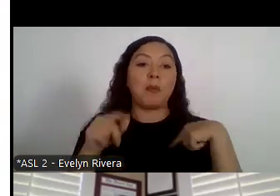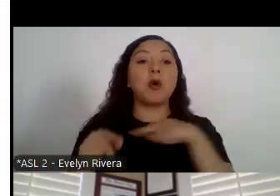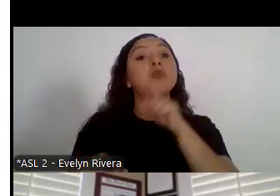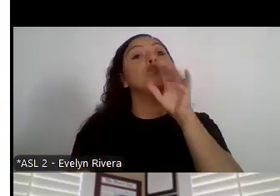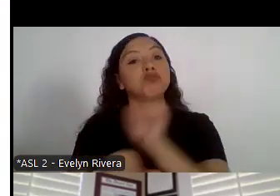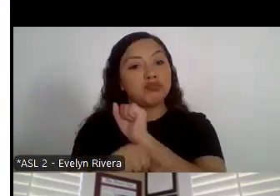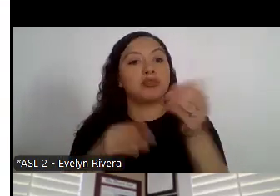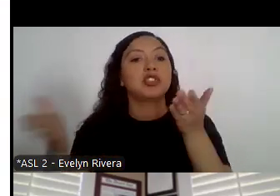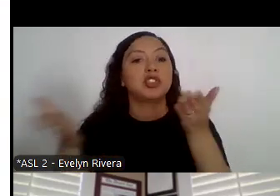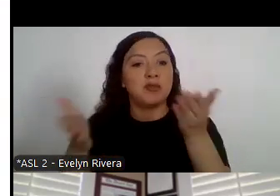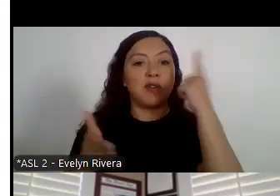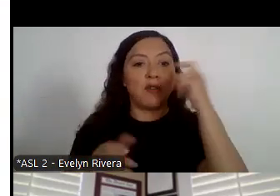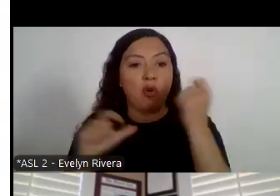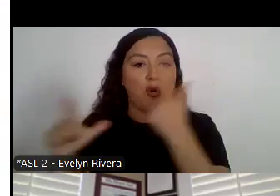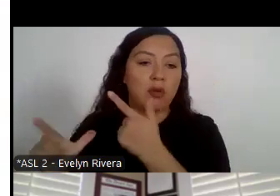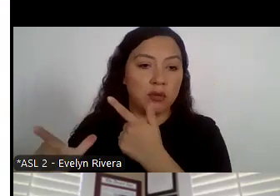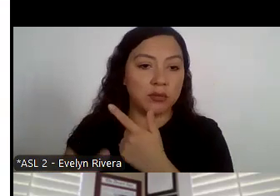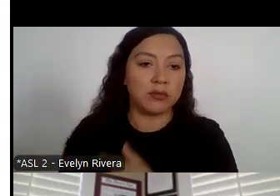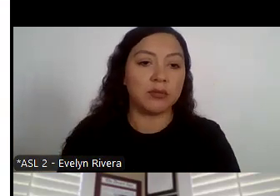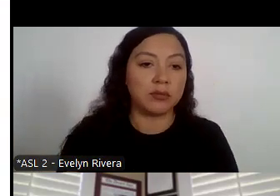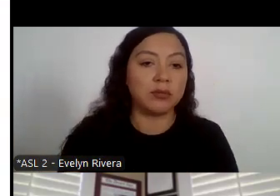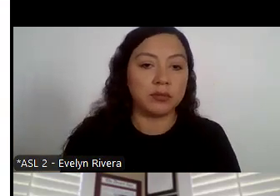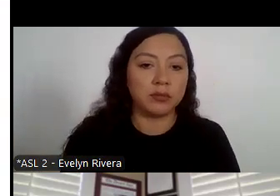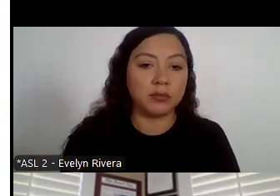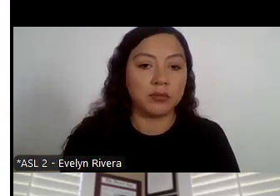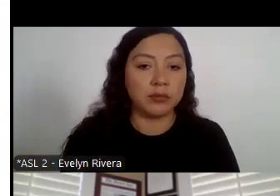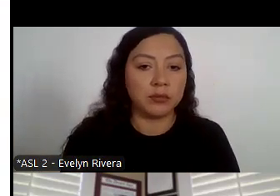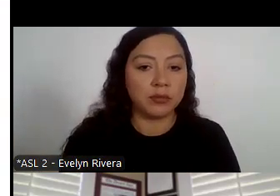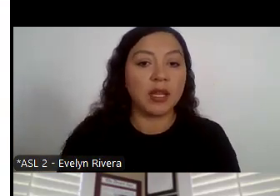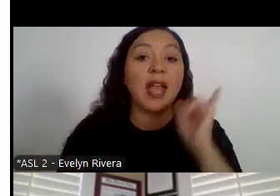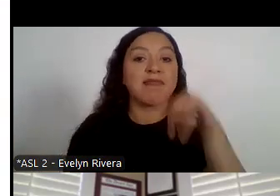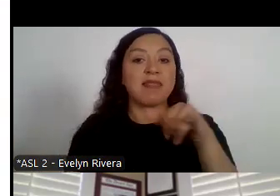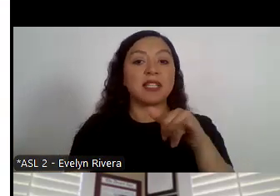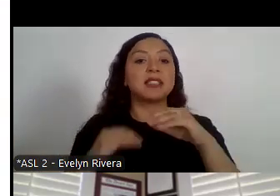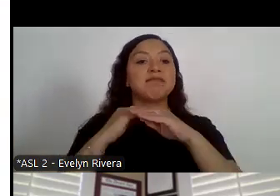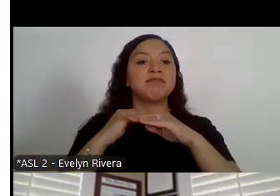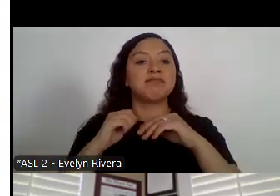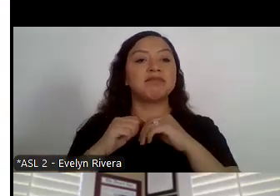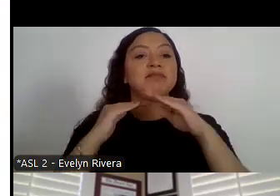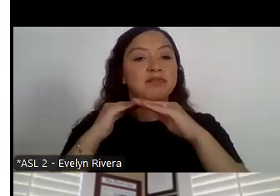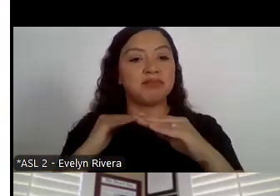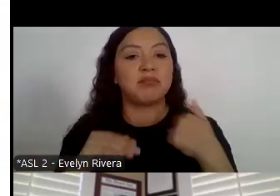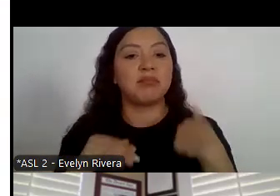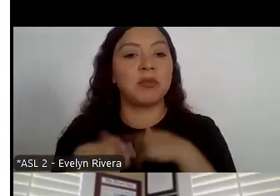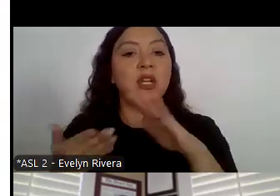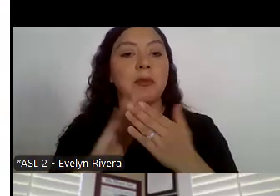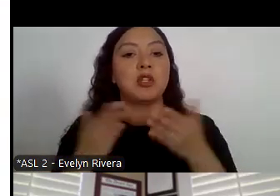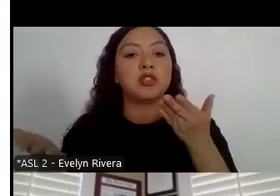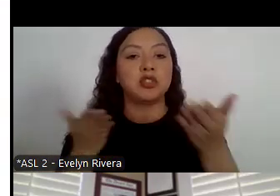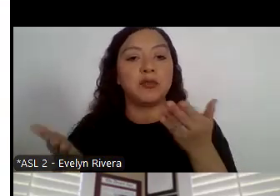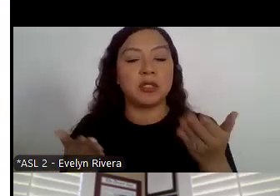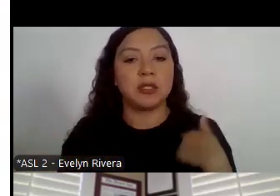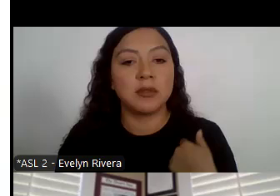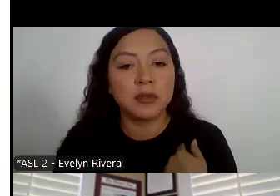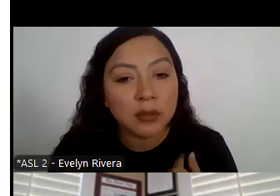without exhaustion, humiliation, or harm. And that is the standard the community is asking us to meet. And